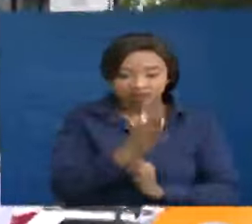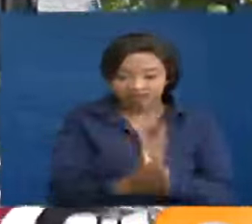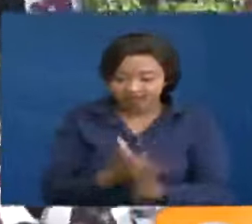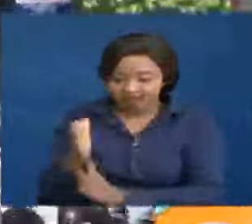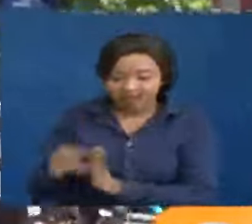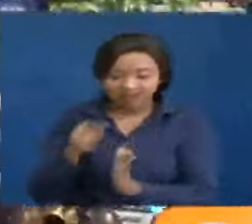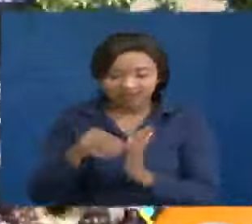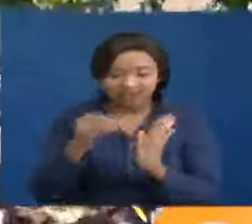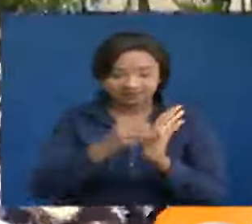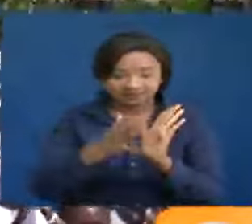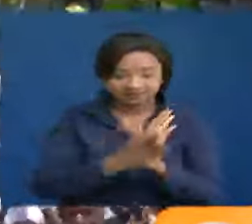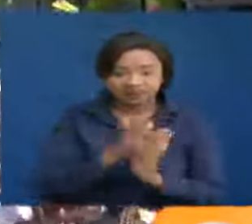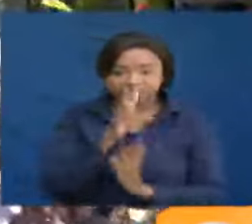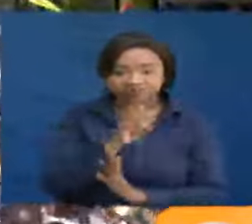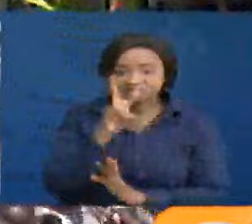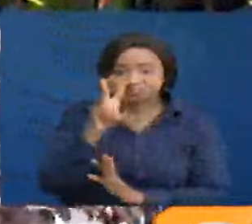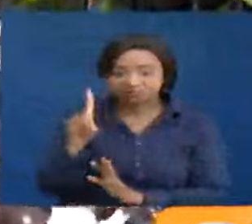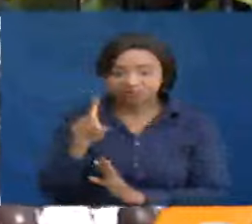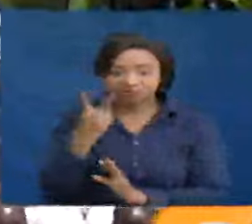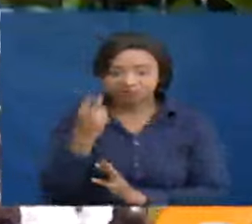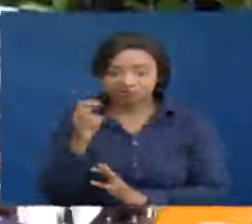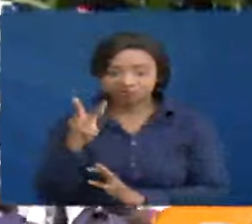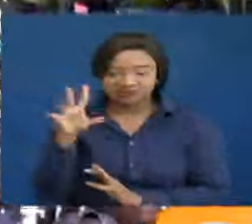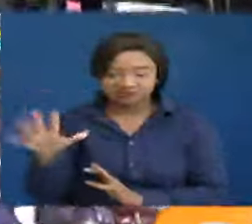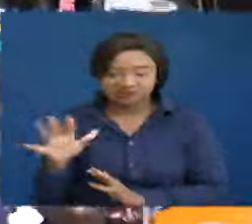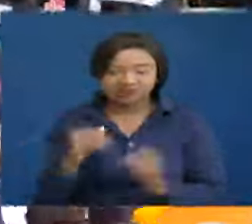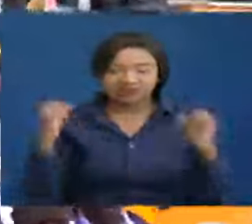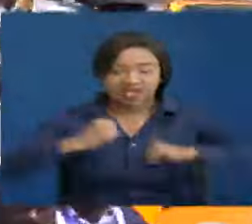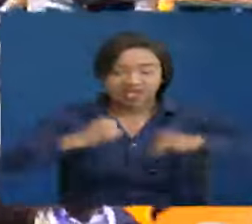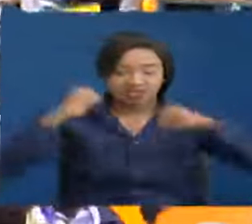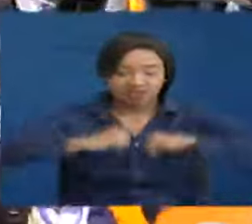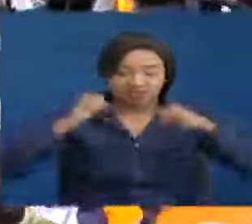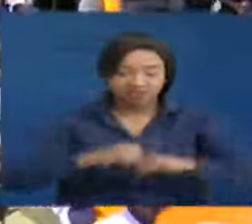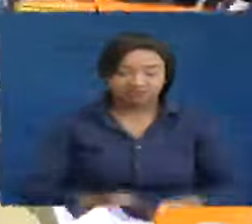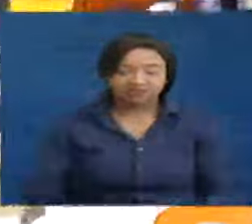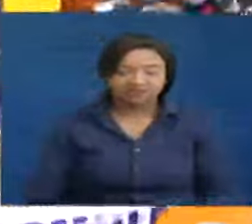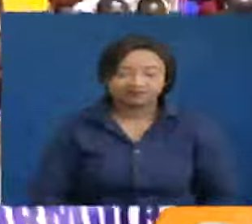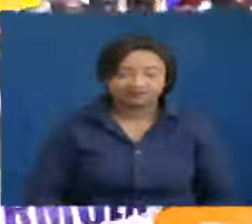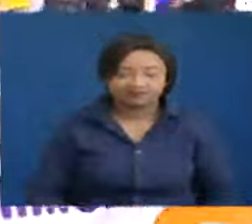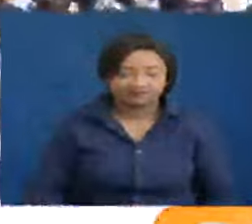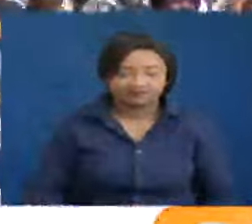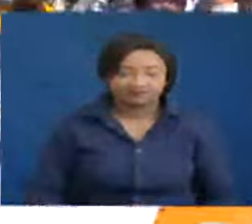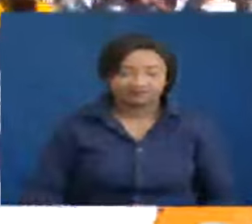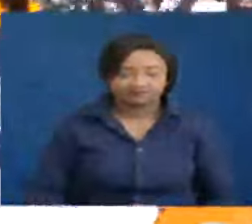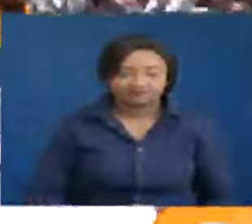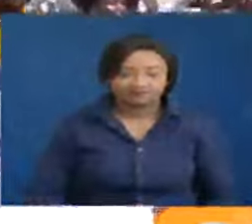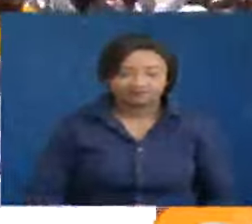the 2021-2025 collective bargaining agreement.